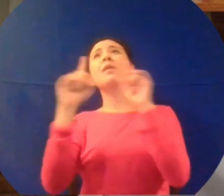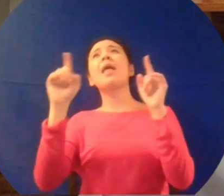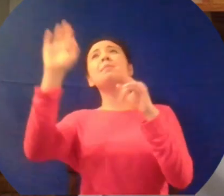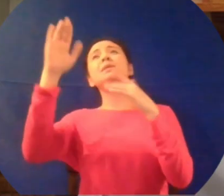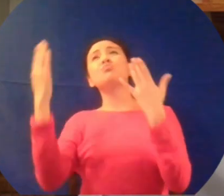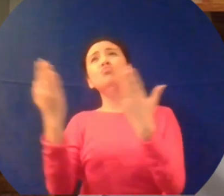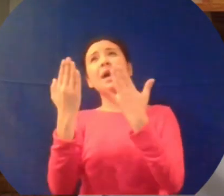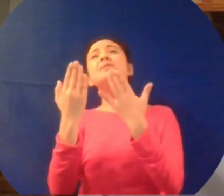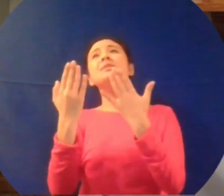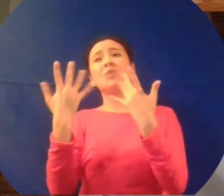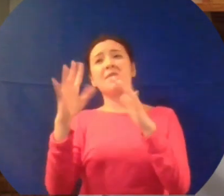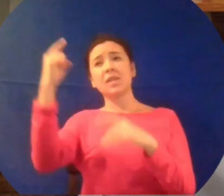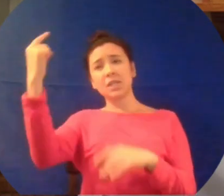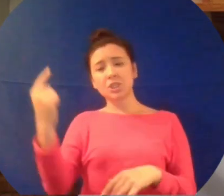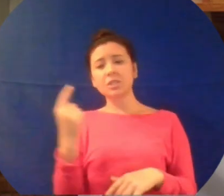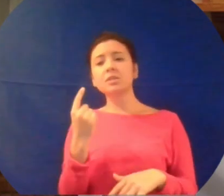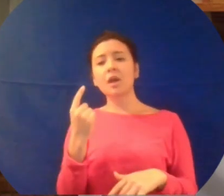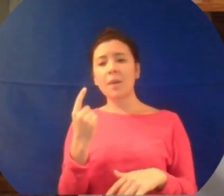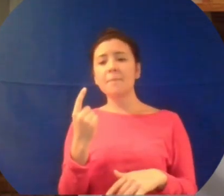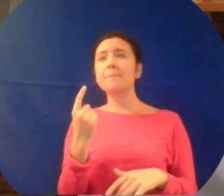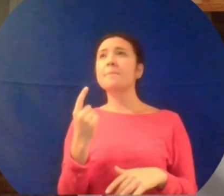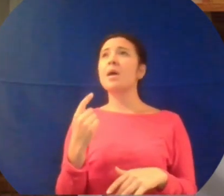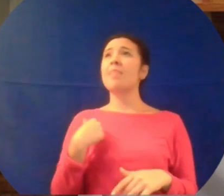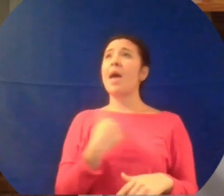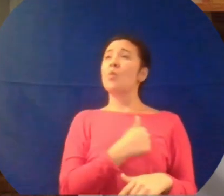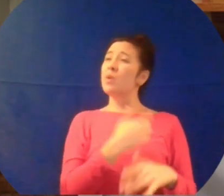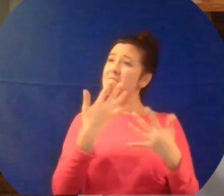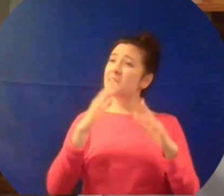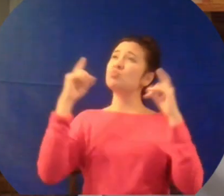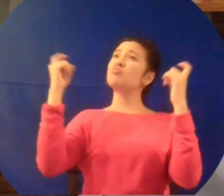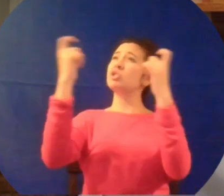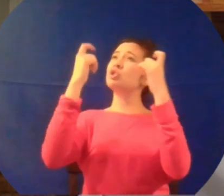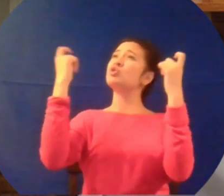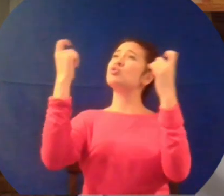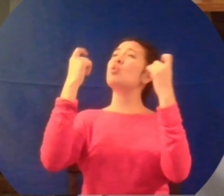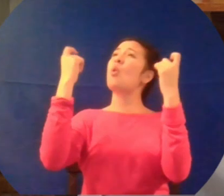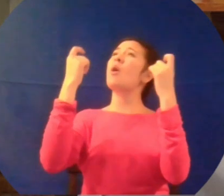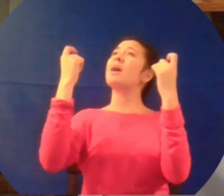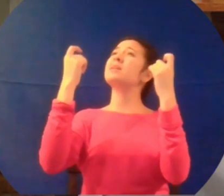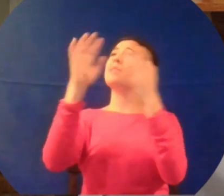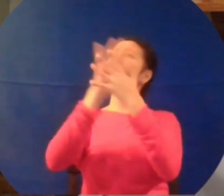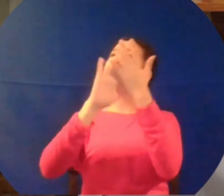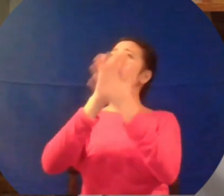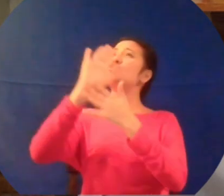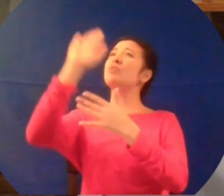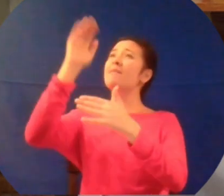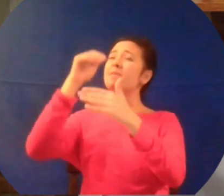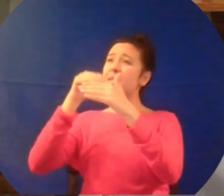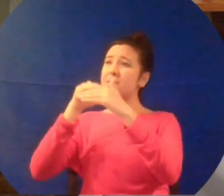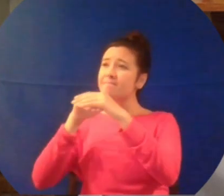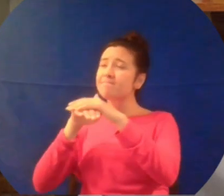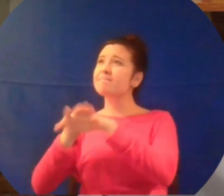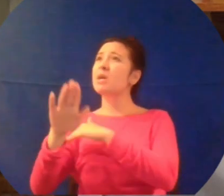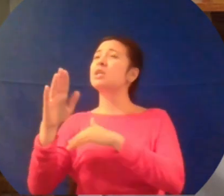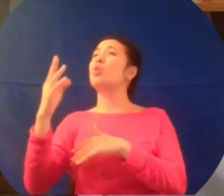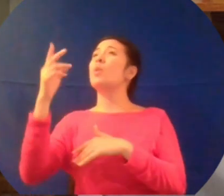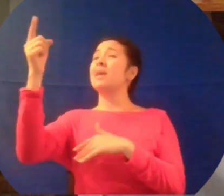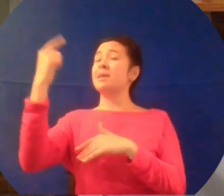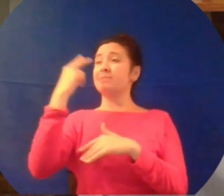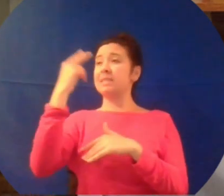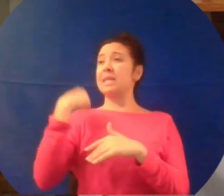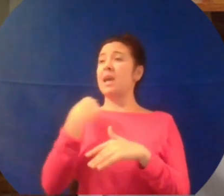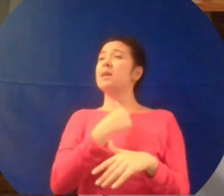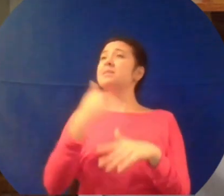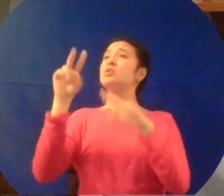came. It is by his gift that already we rejoice at the mystery of his nativity, so that he may find us watchful in prayer